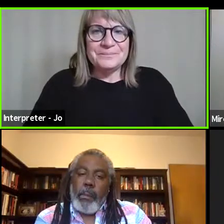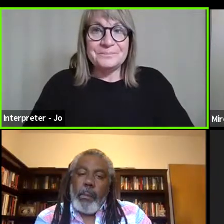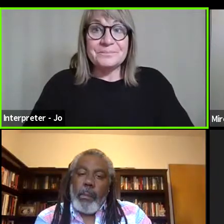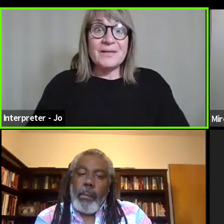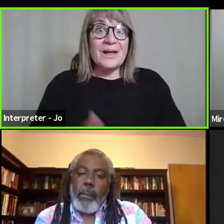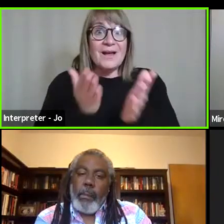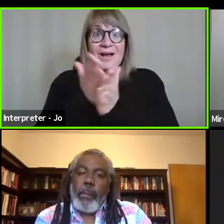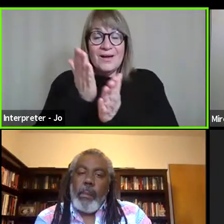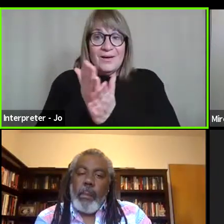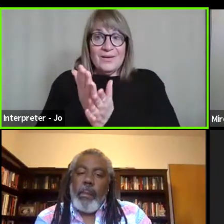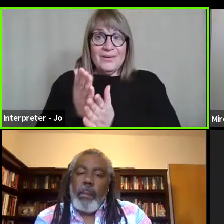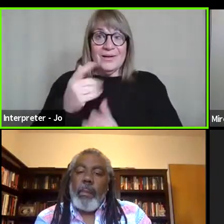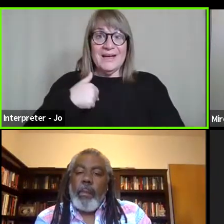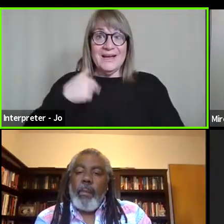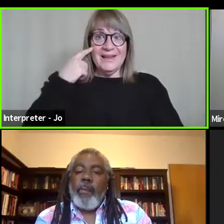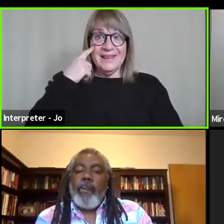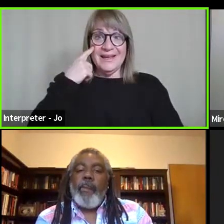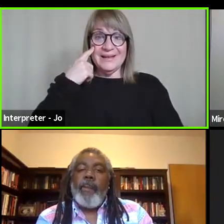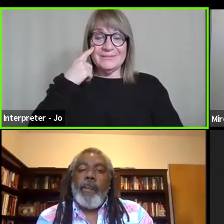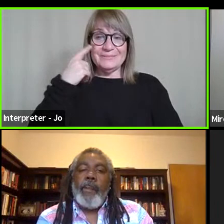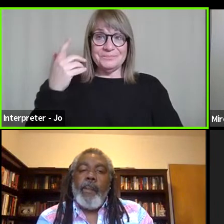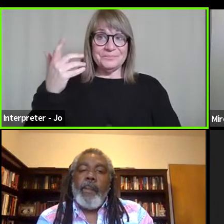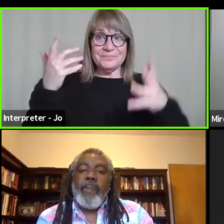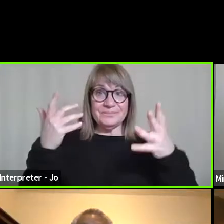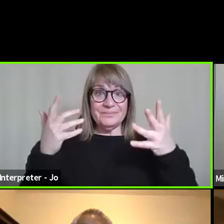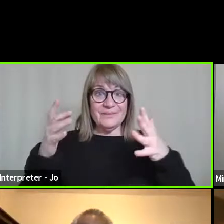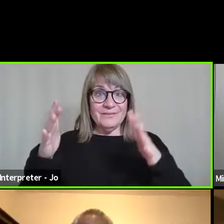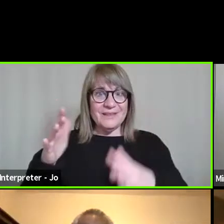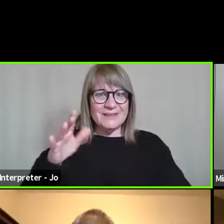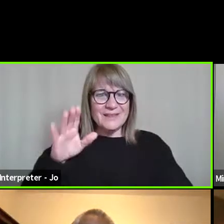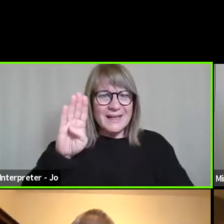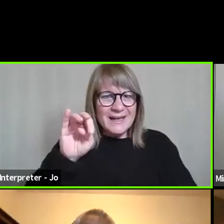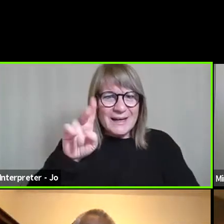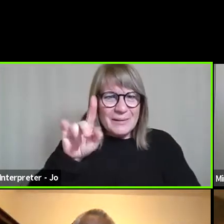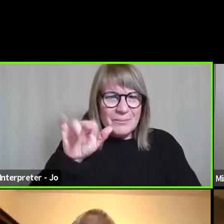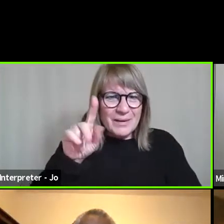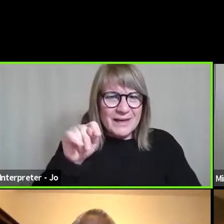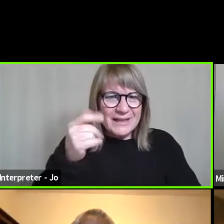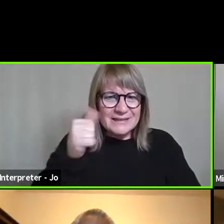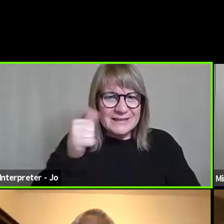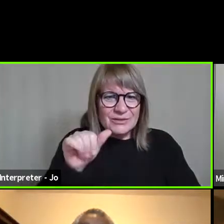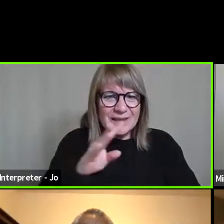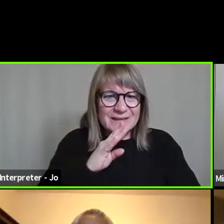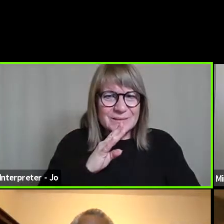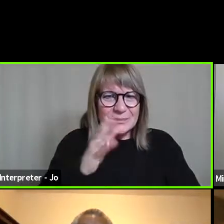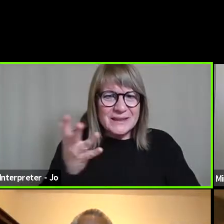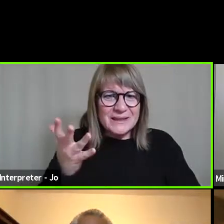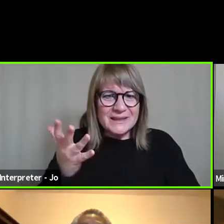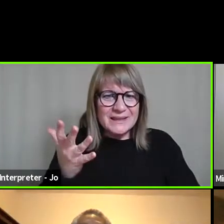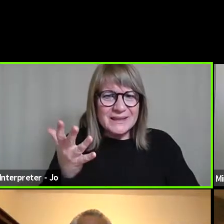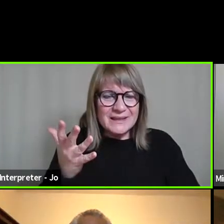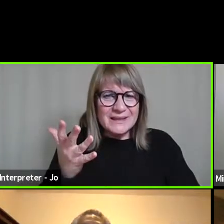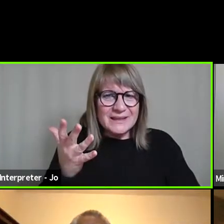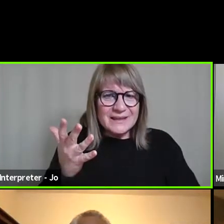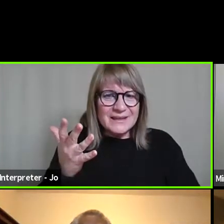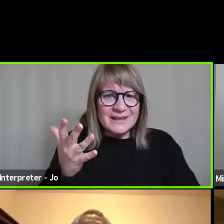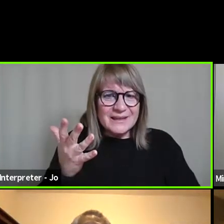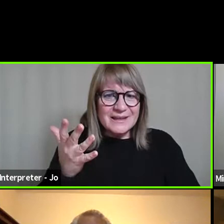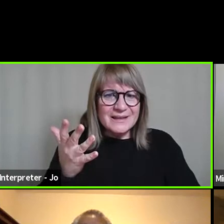all right well i think i hope he's trying to speak i'm not sure maybe his child's awake i'm not sure or trying to keep him